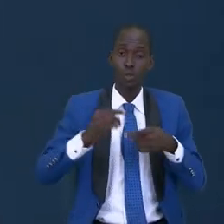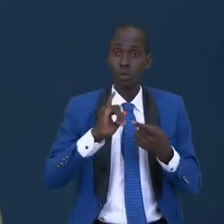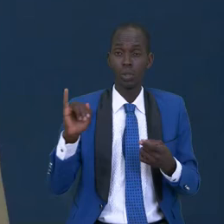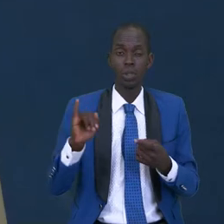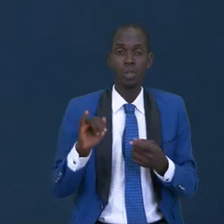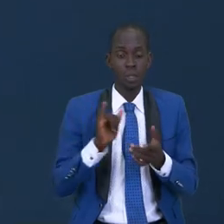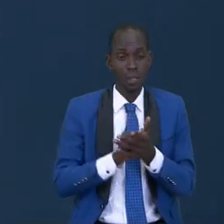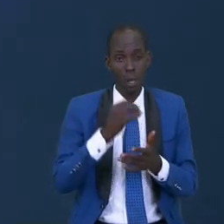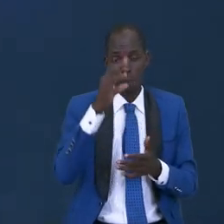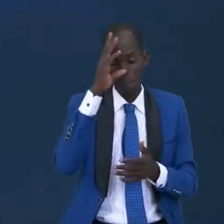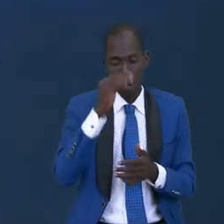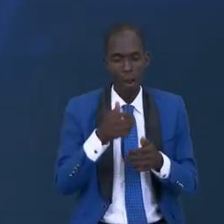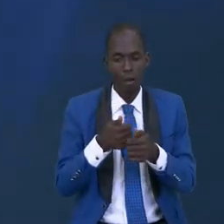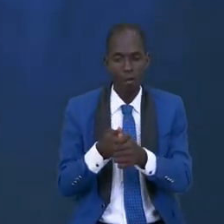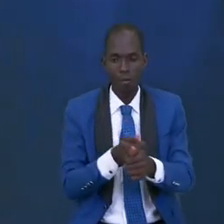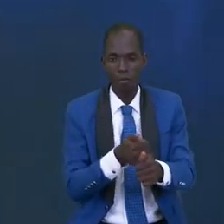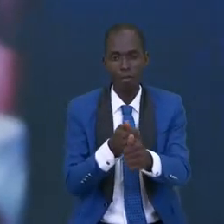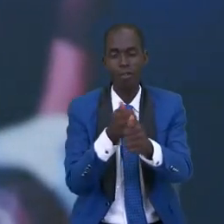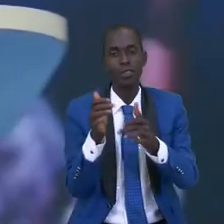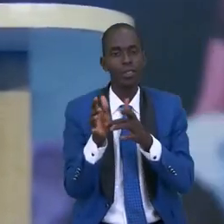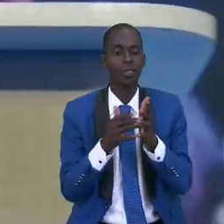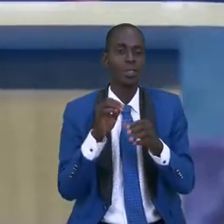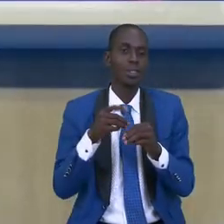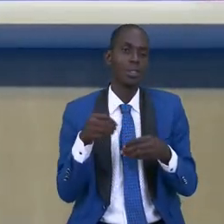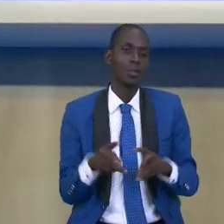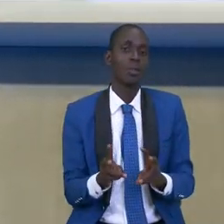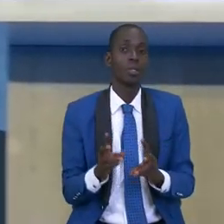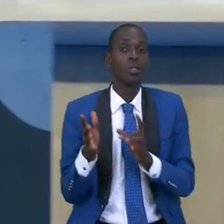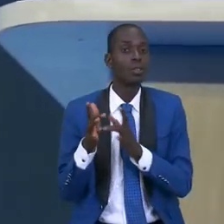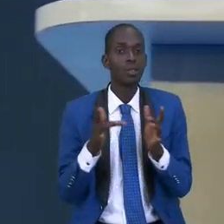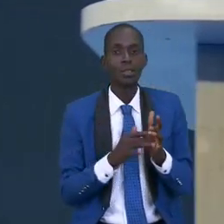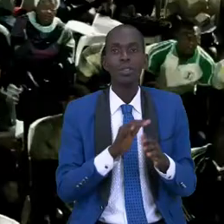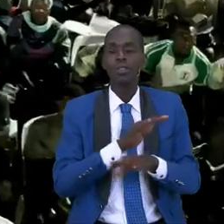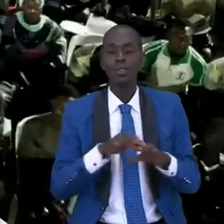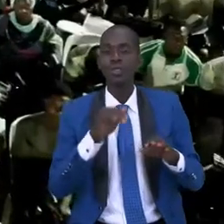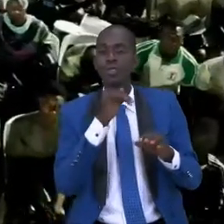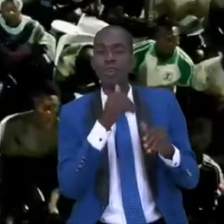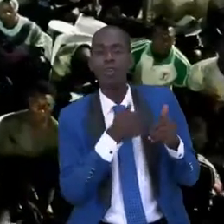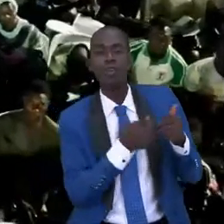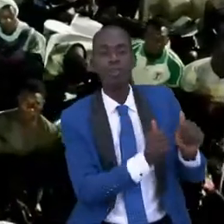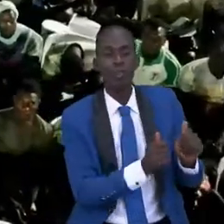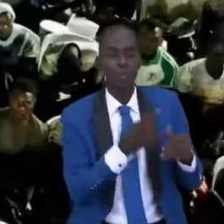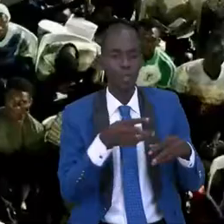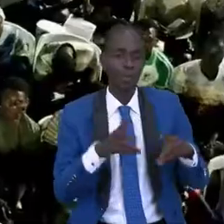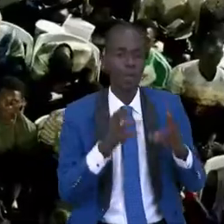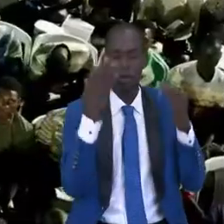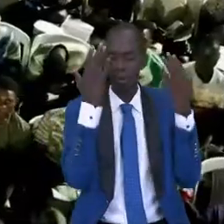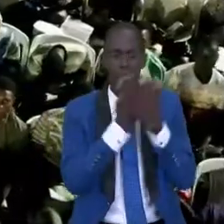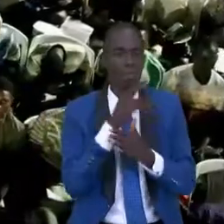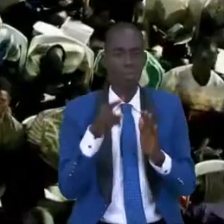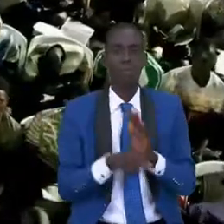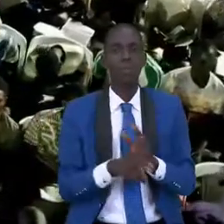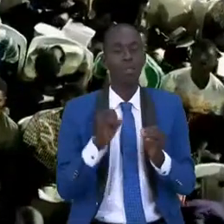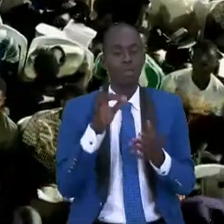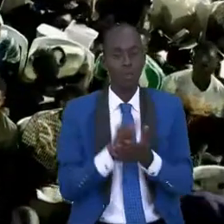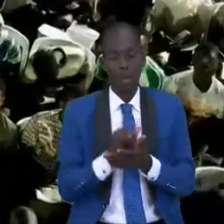followed Jesus in the way. Jesus does not go the way of darkness, so you're not going to